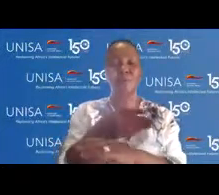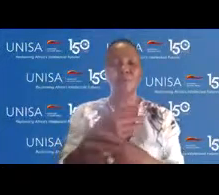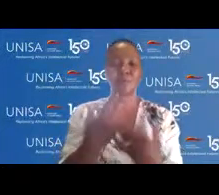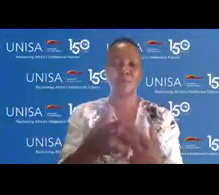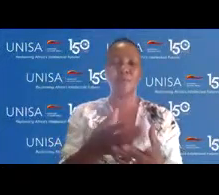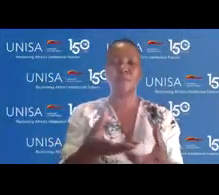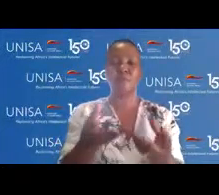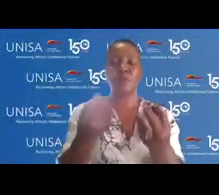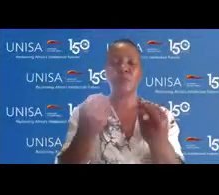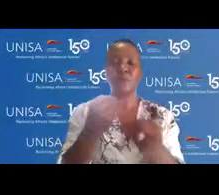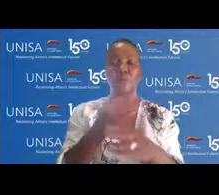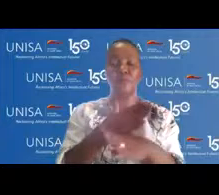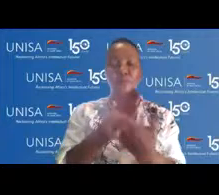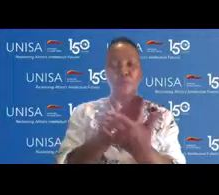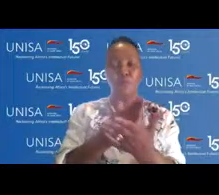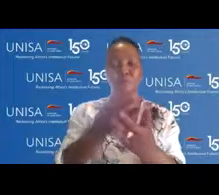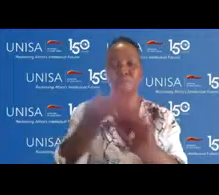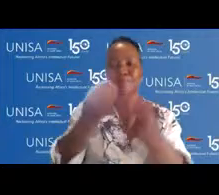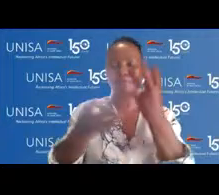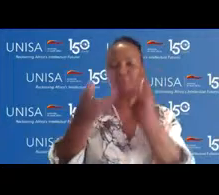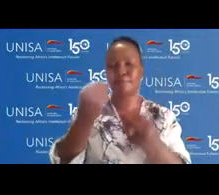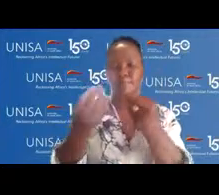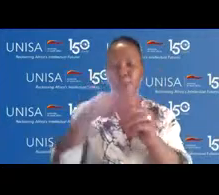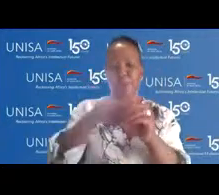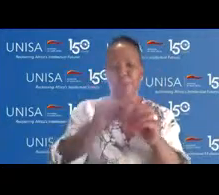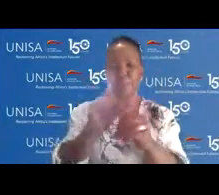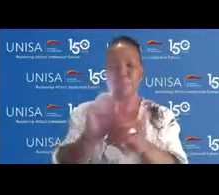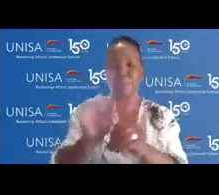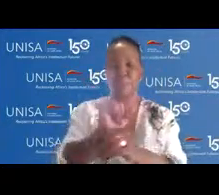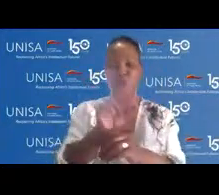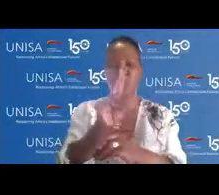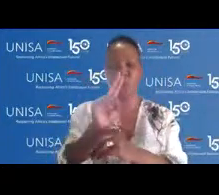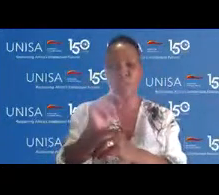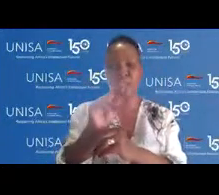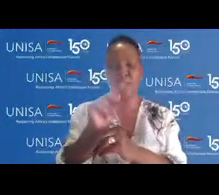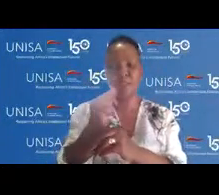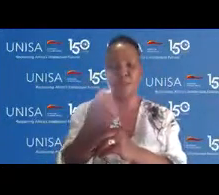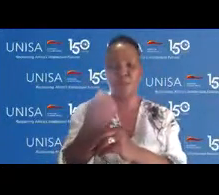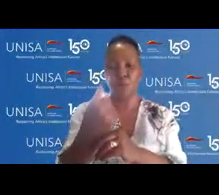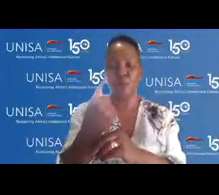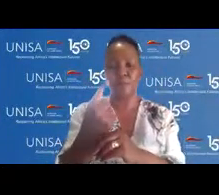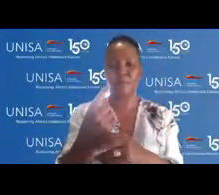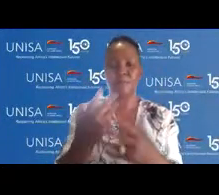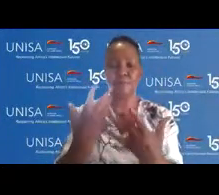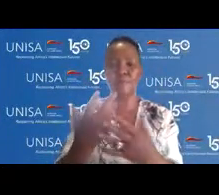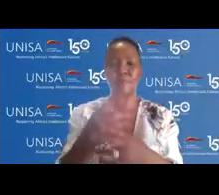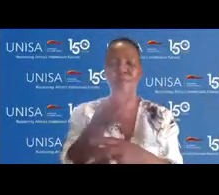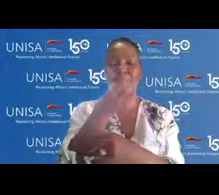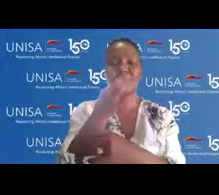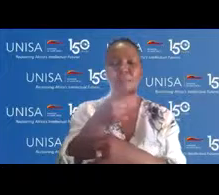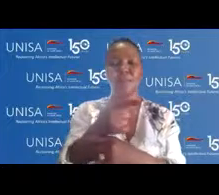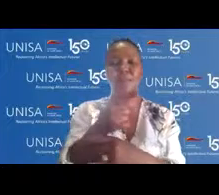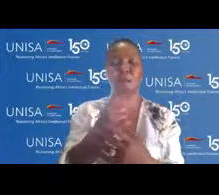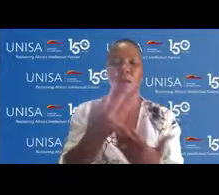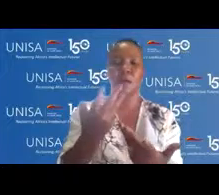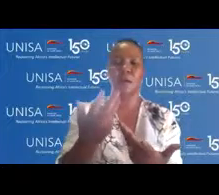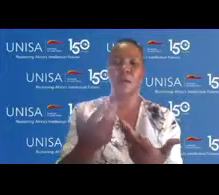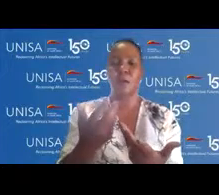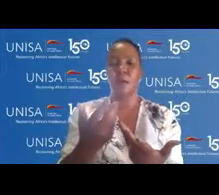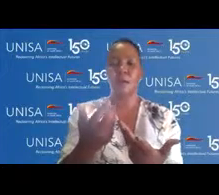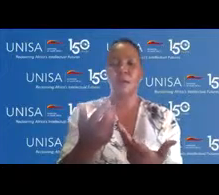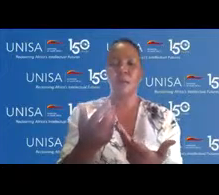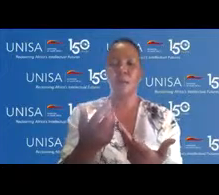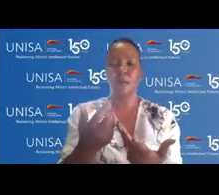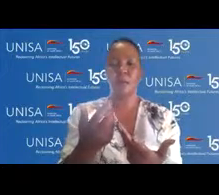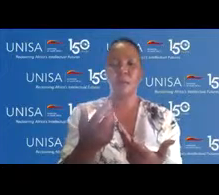what you've learned in content of Unit 1 you really grasp. Now the same is for the what type of